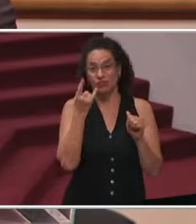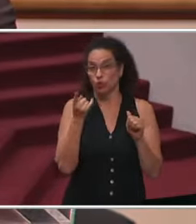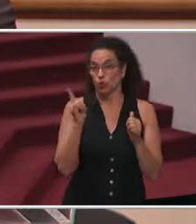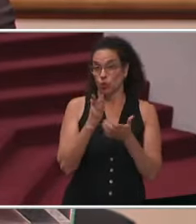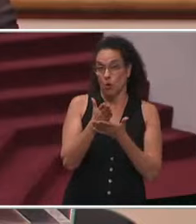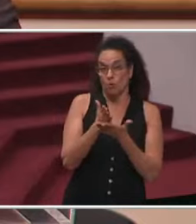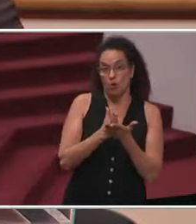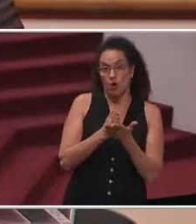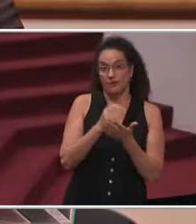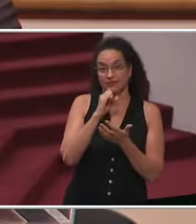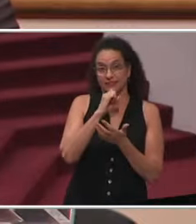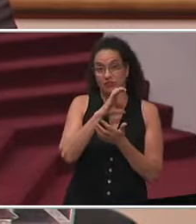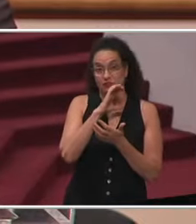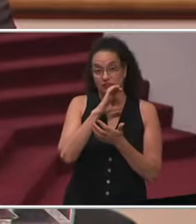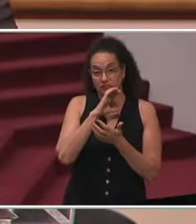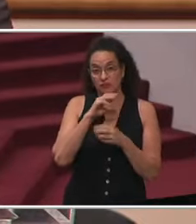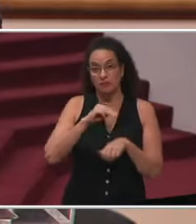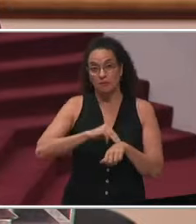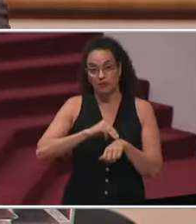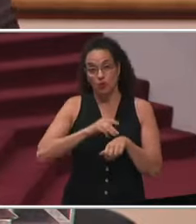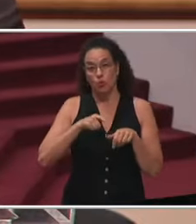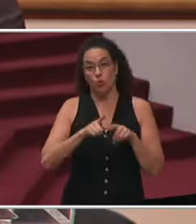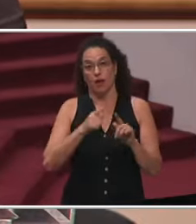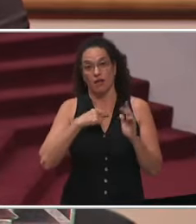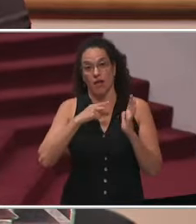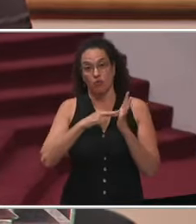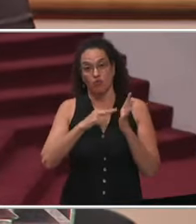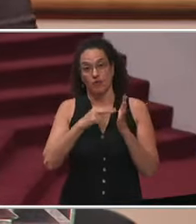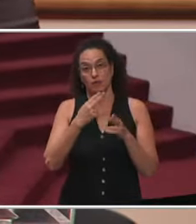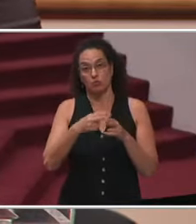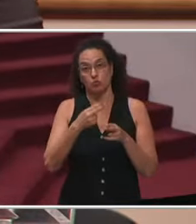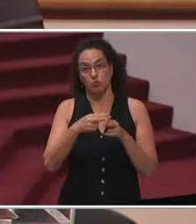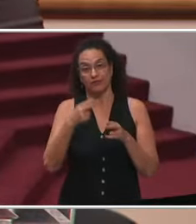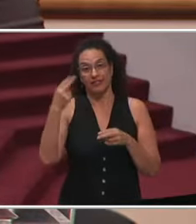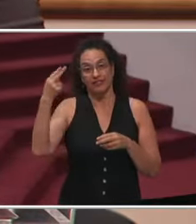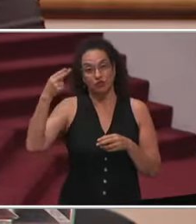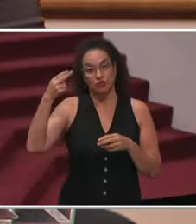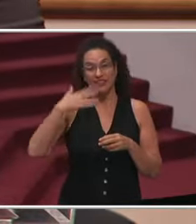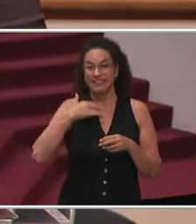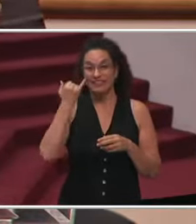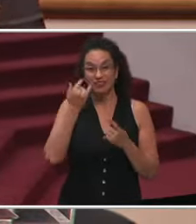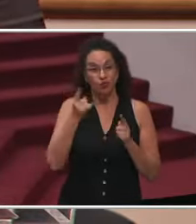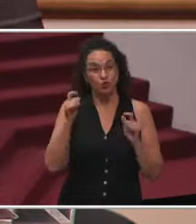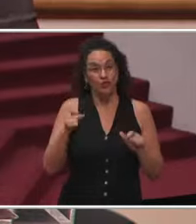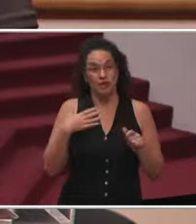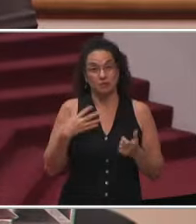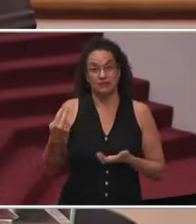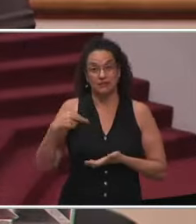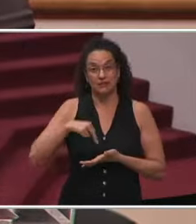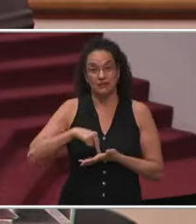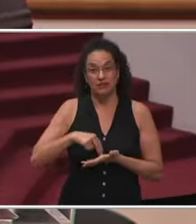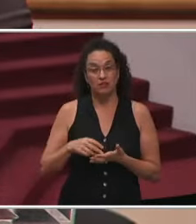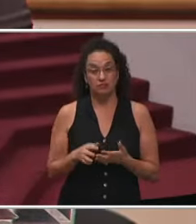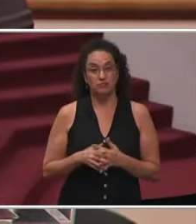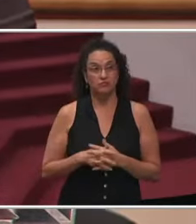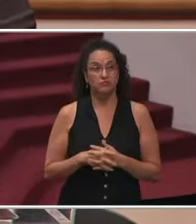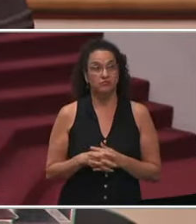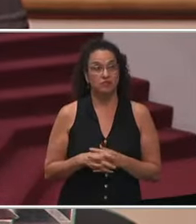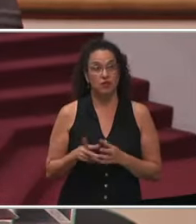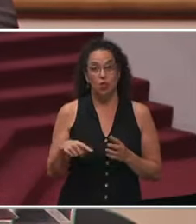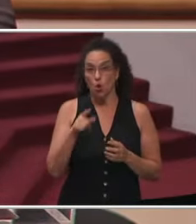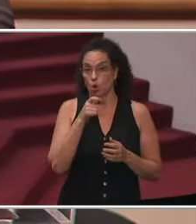as I read this brief history, if you are able, would you please stand? Those who have participated and shared